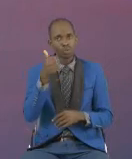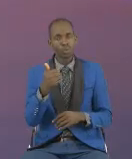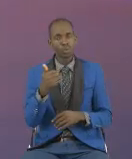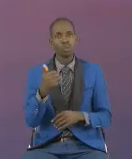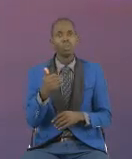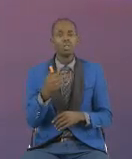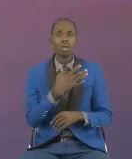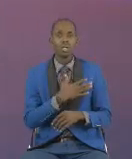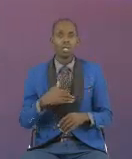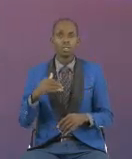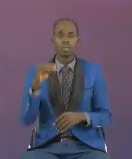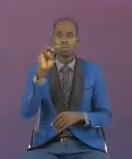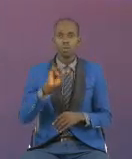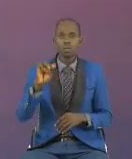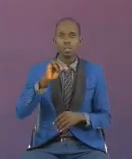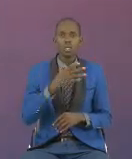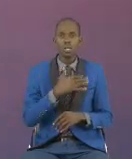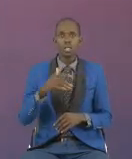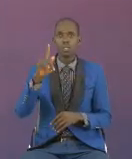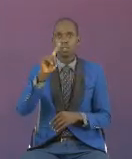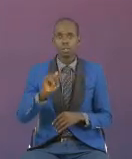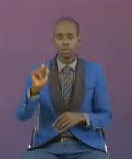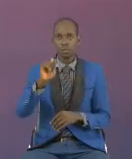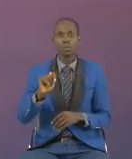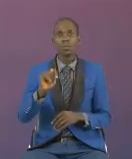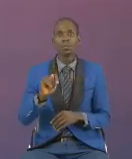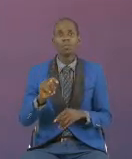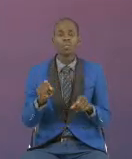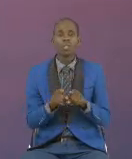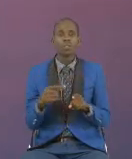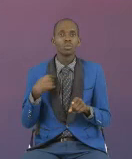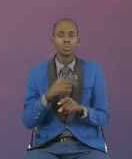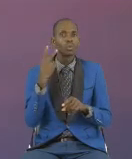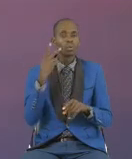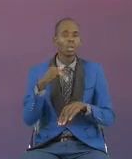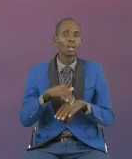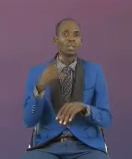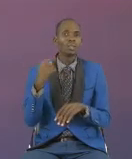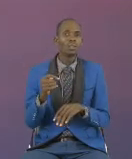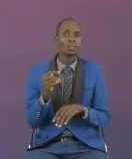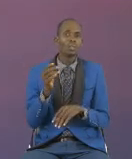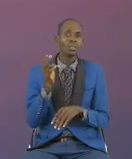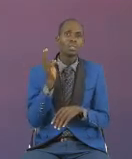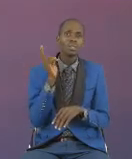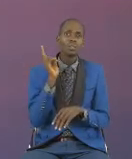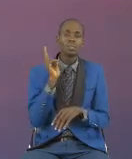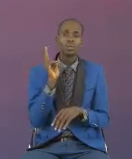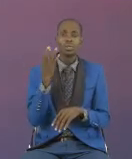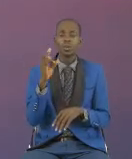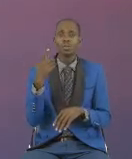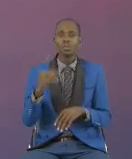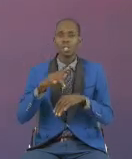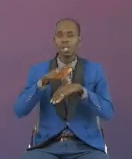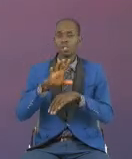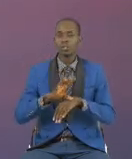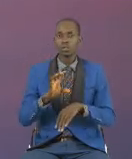I've been looking at the history of the early church. And that is the Acts of the Apostles.